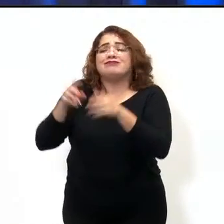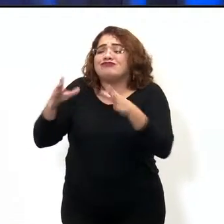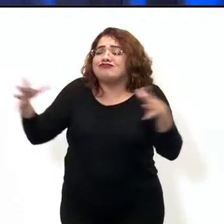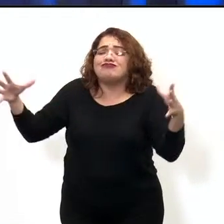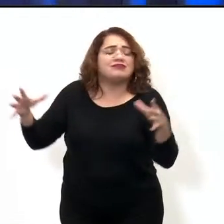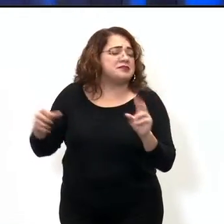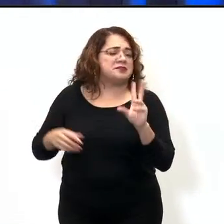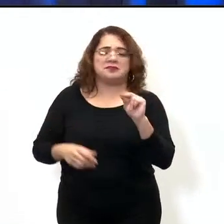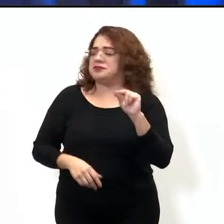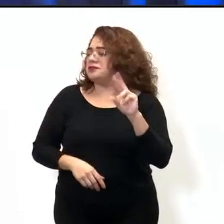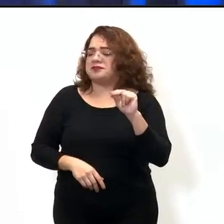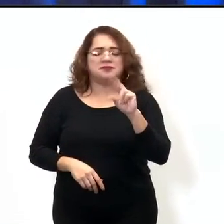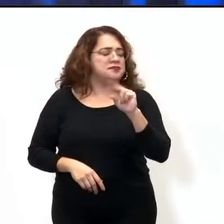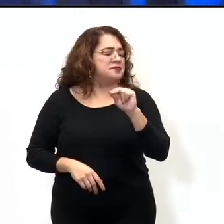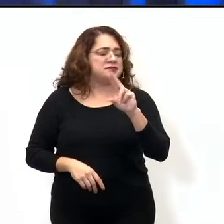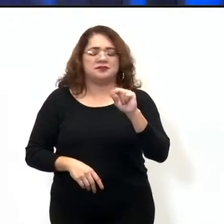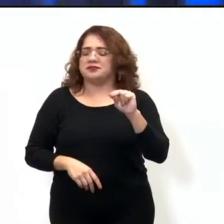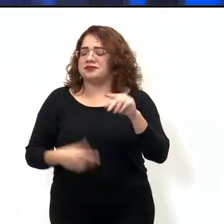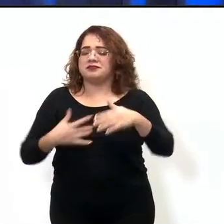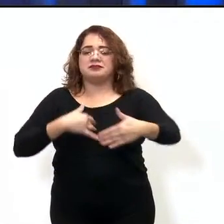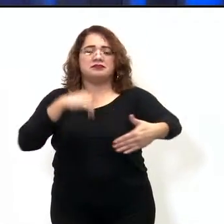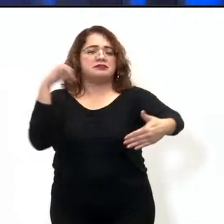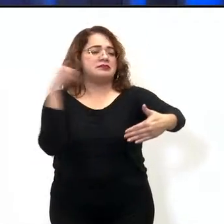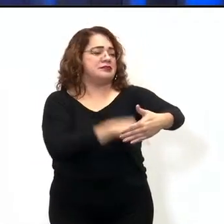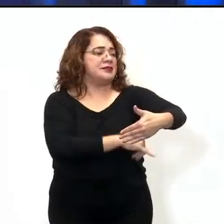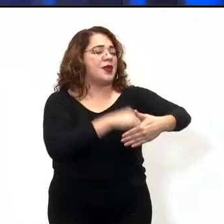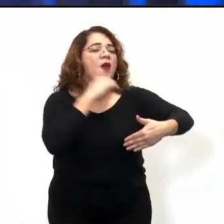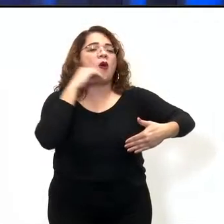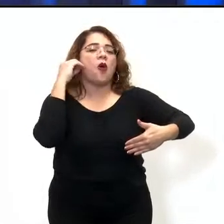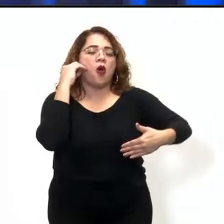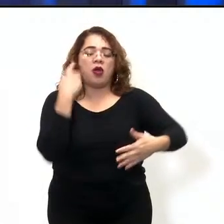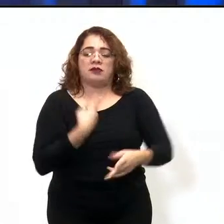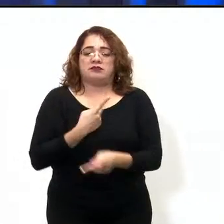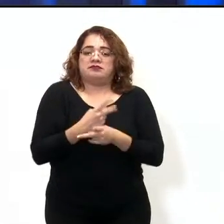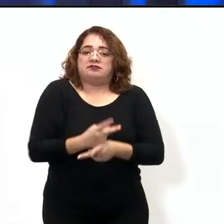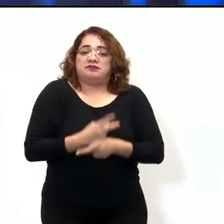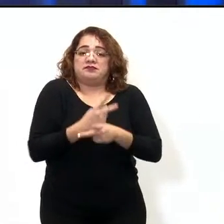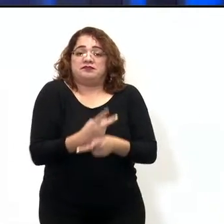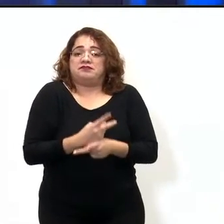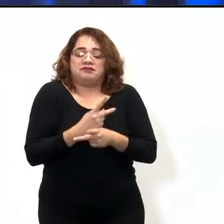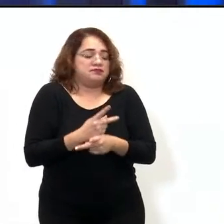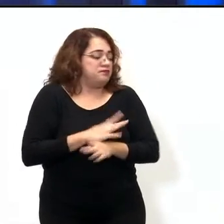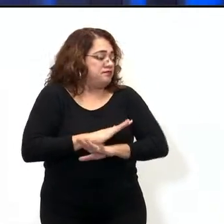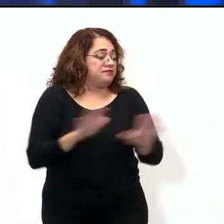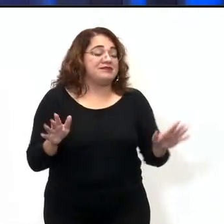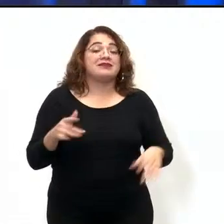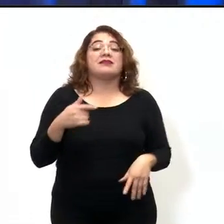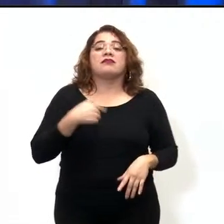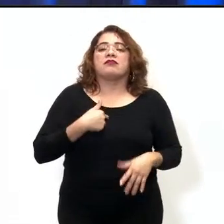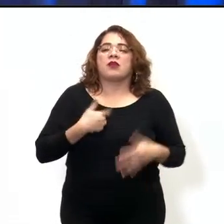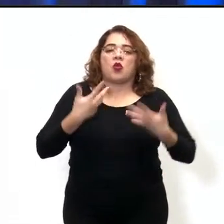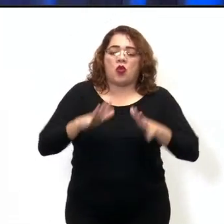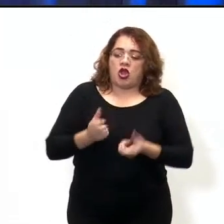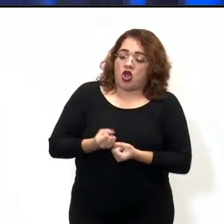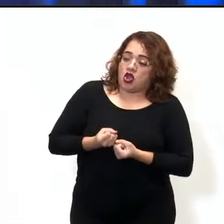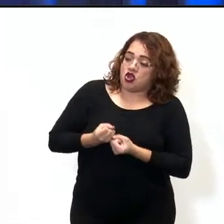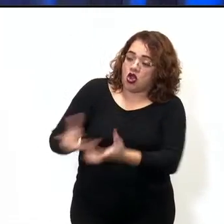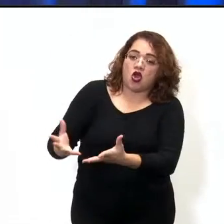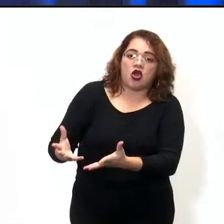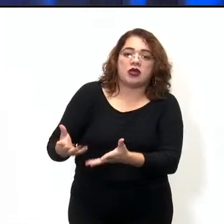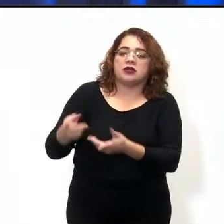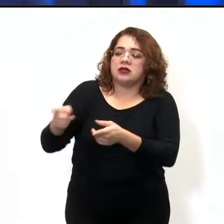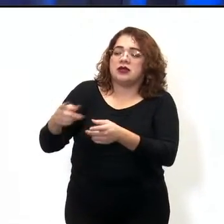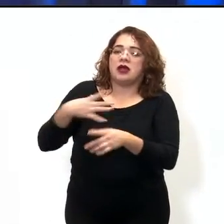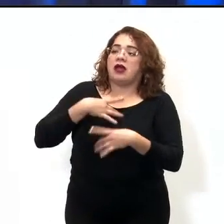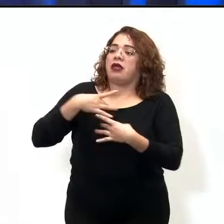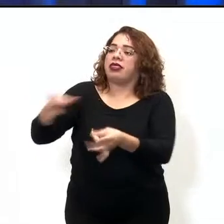good behavior, stay at home, and know that one of your family members could end up in the hospital because of what you